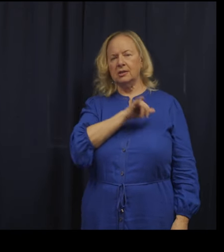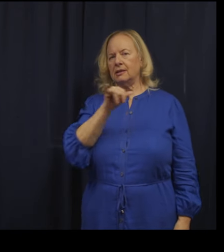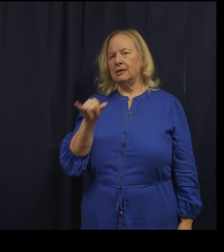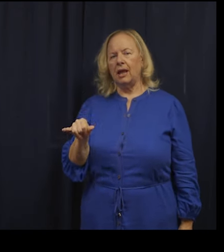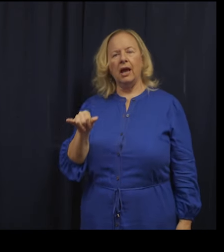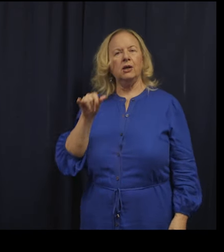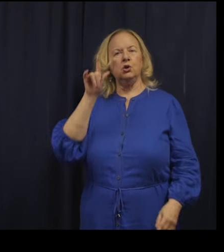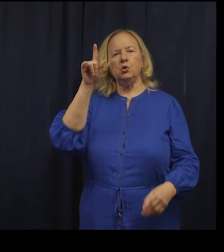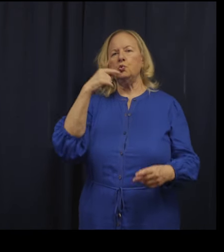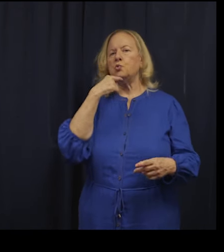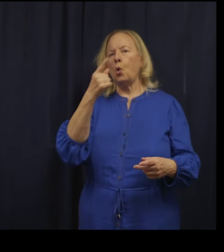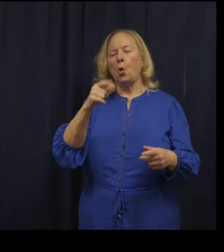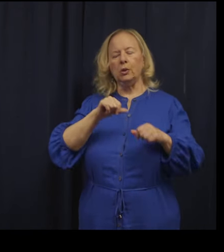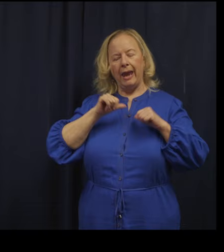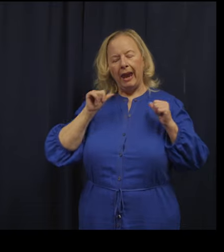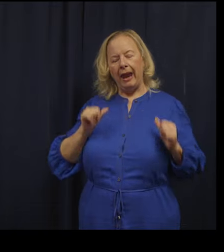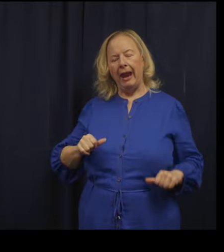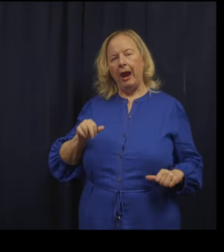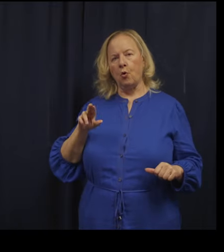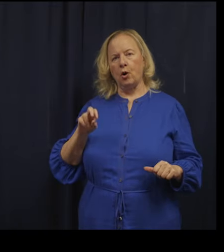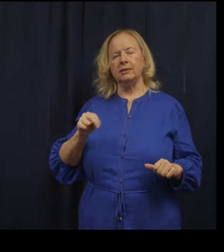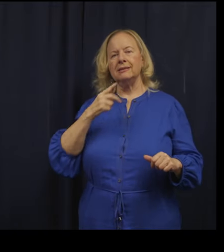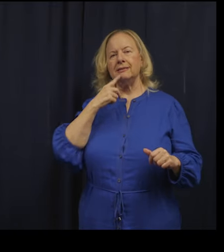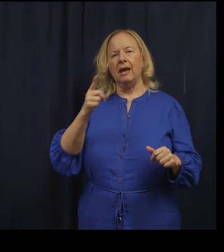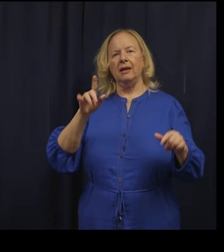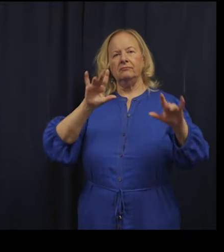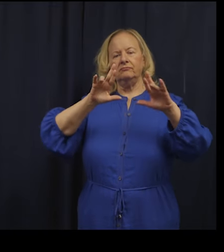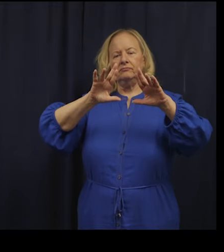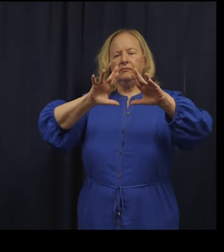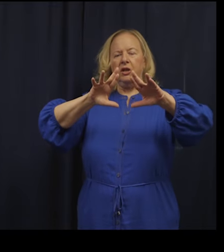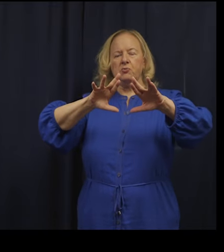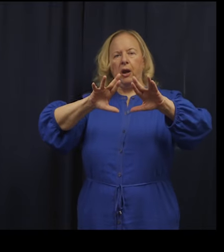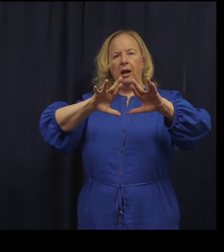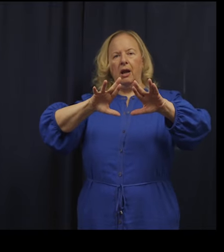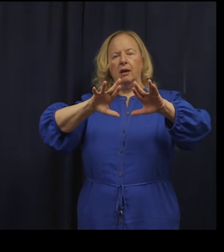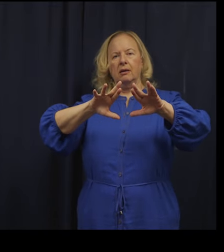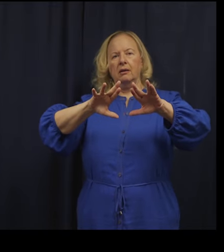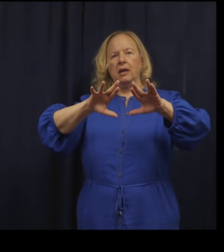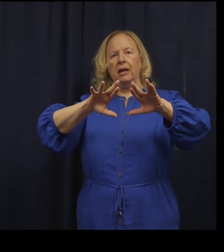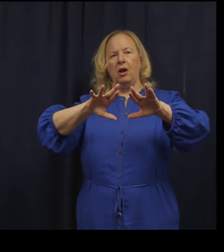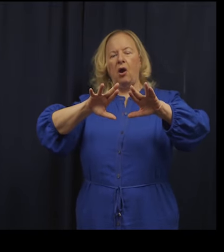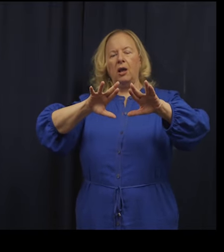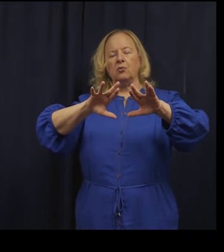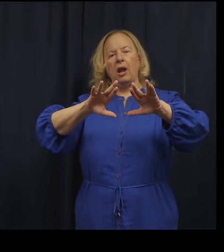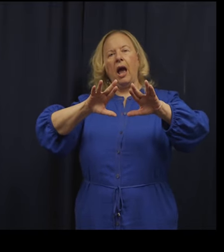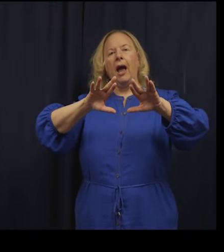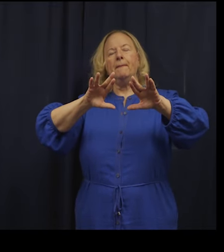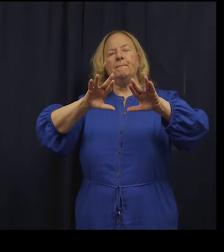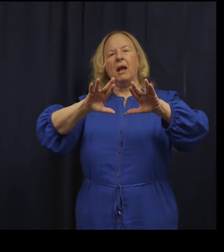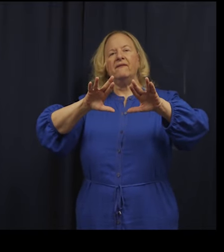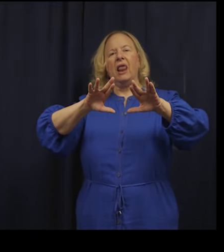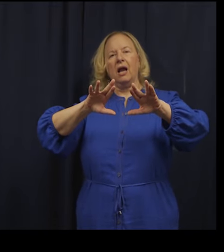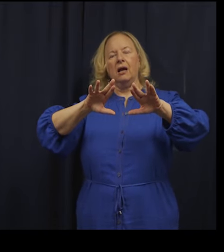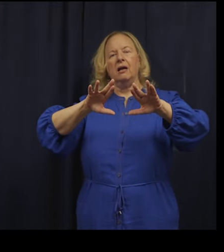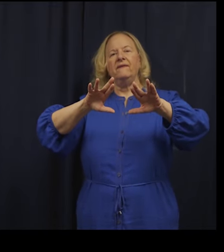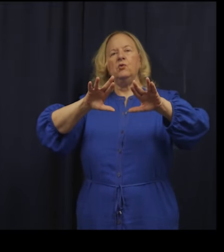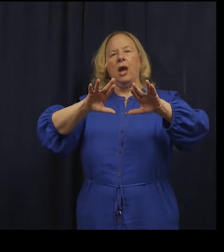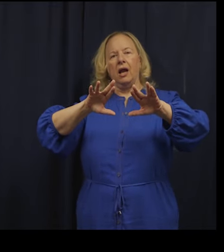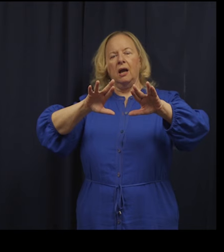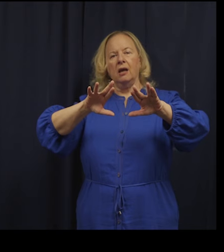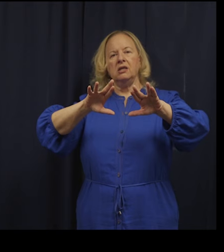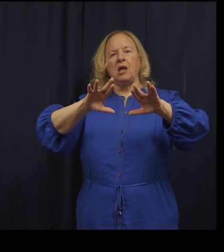way that you told Aaron to say. Ivarekaka Adonai Vayish Mareka Yair Adonai